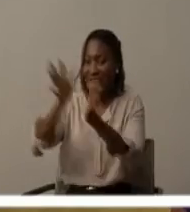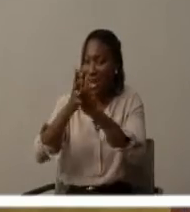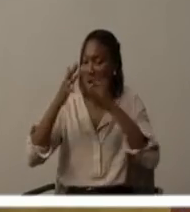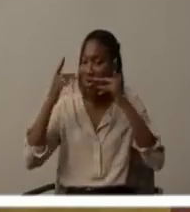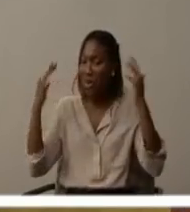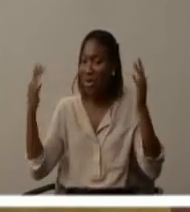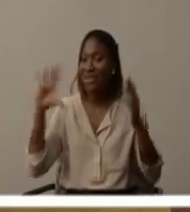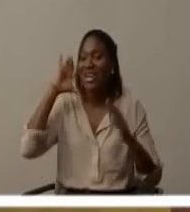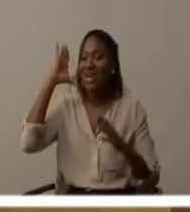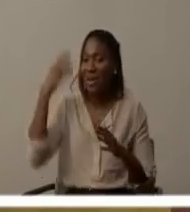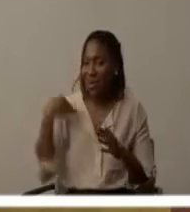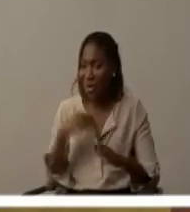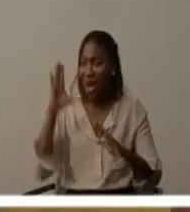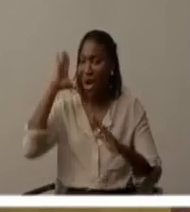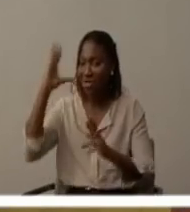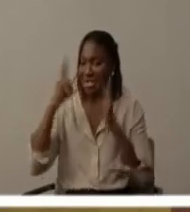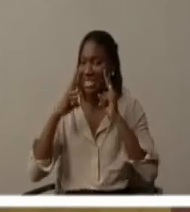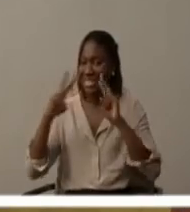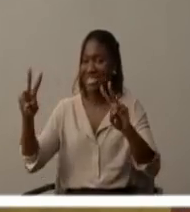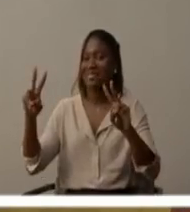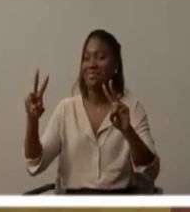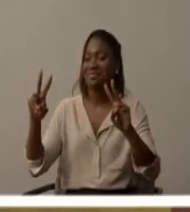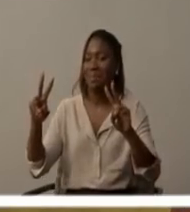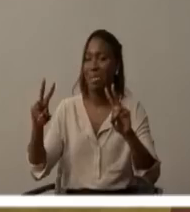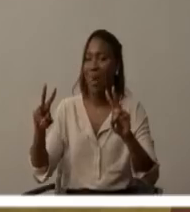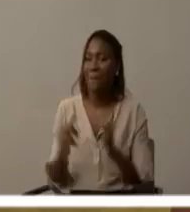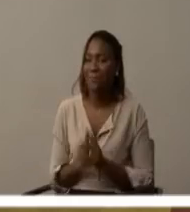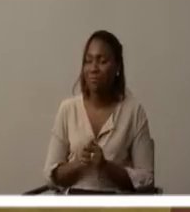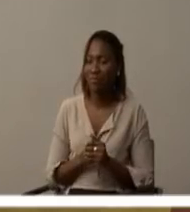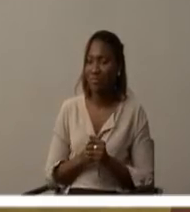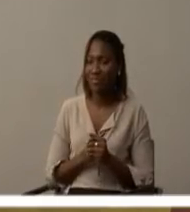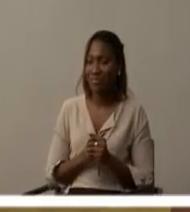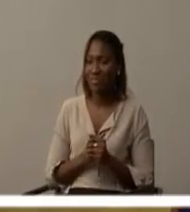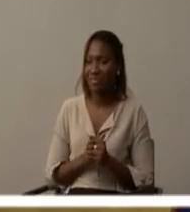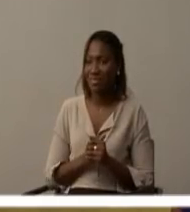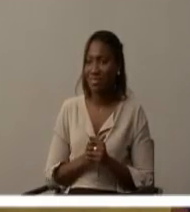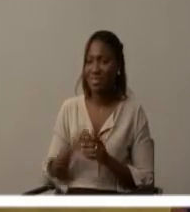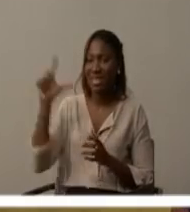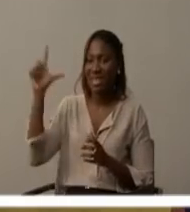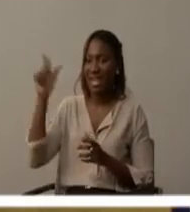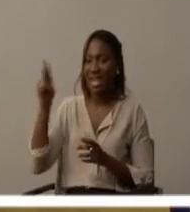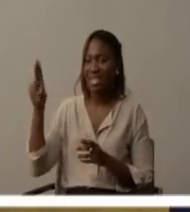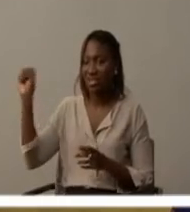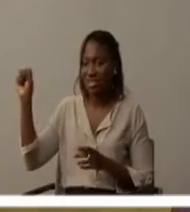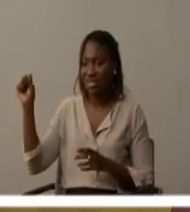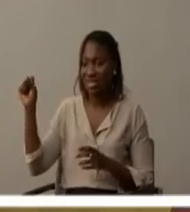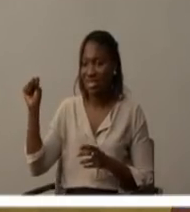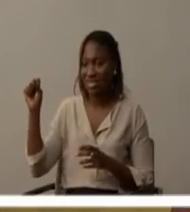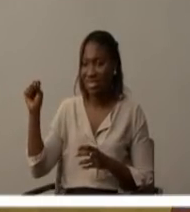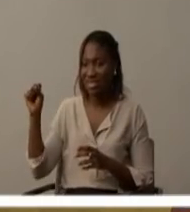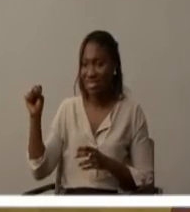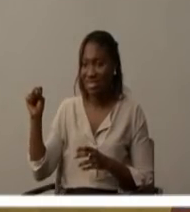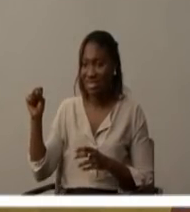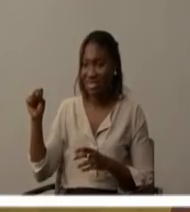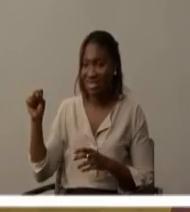And in this first death, we hear twice in our text, on his entry into Bethany, and